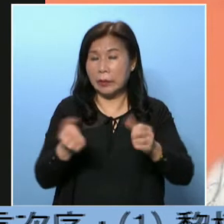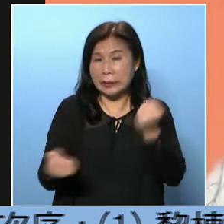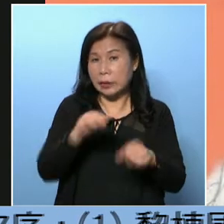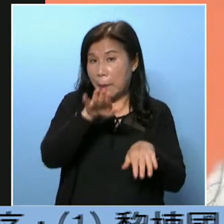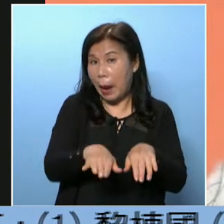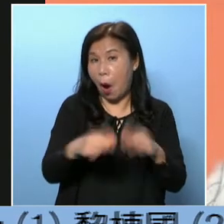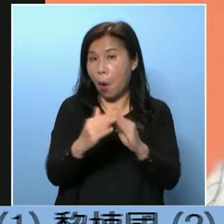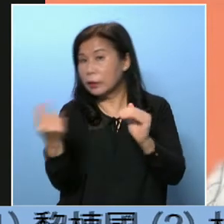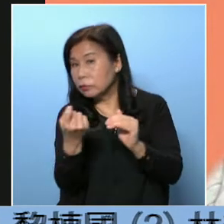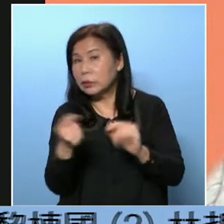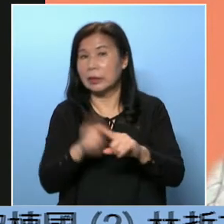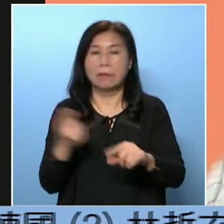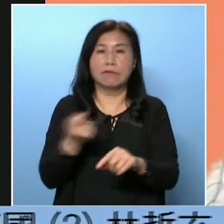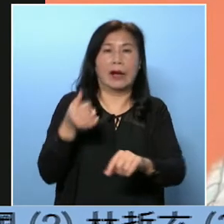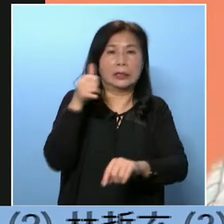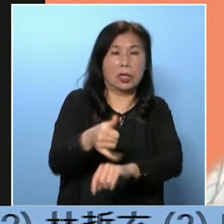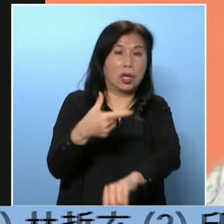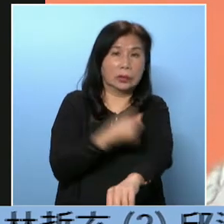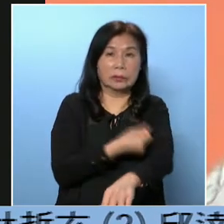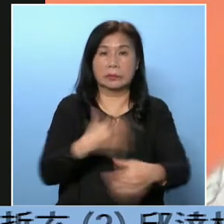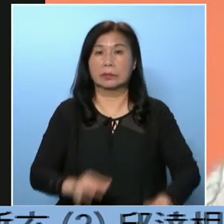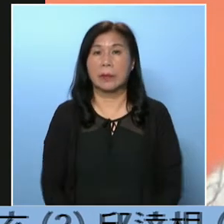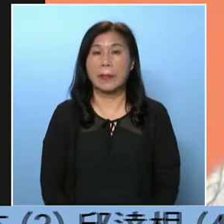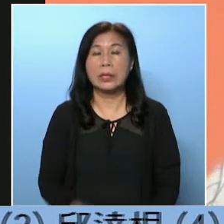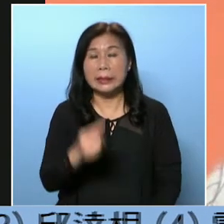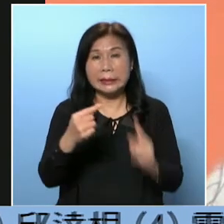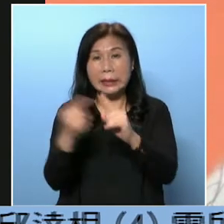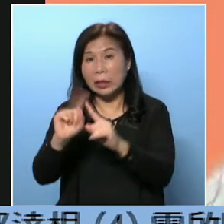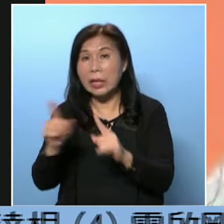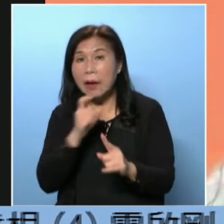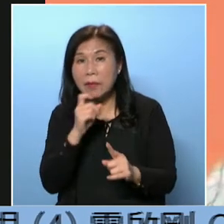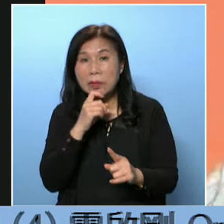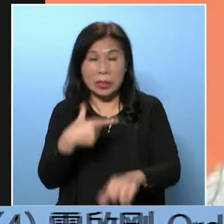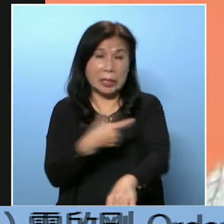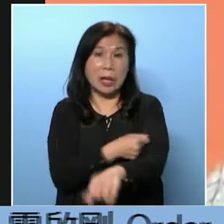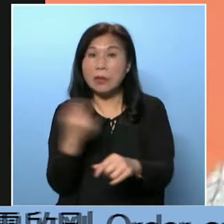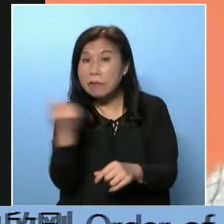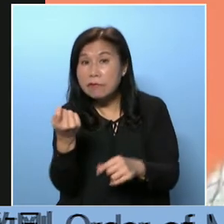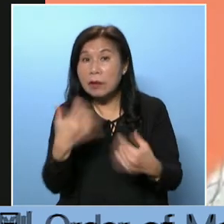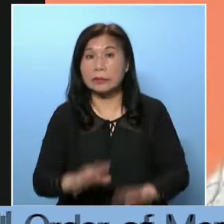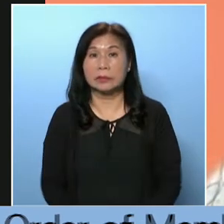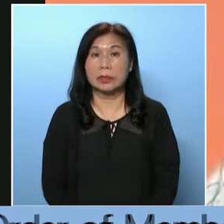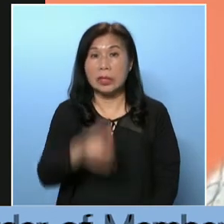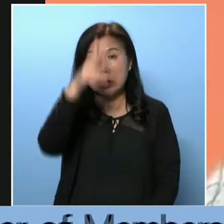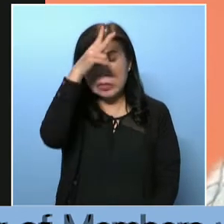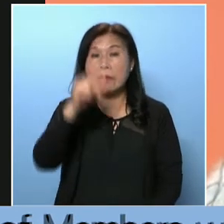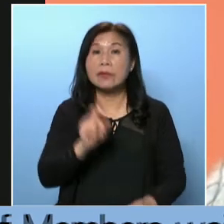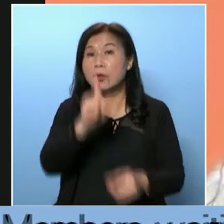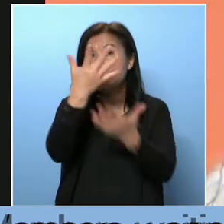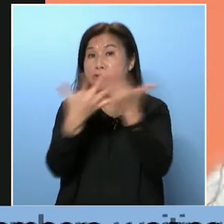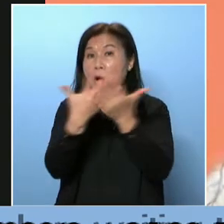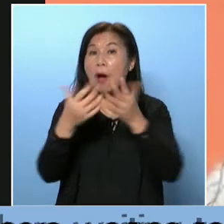vaccination vehicle parking next to your neighborhood, you will want to take a jab right away. Then you ask, why do we know that there will